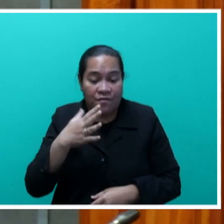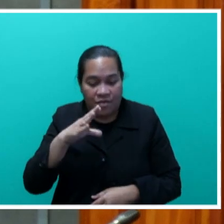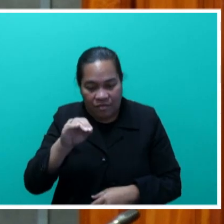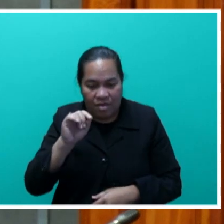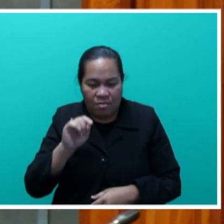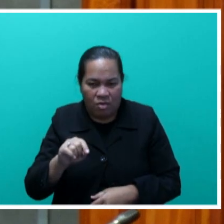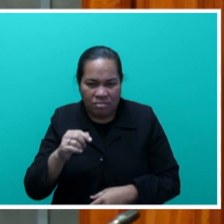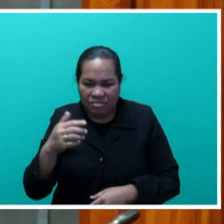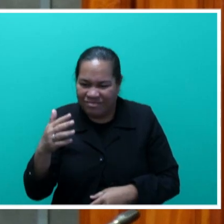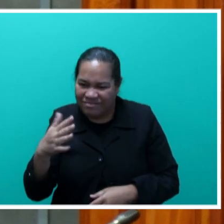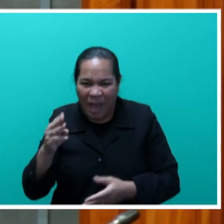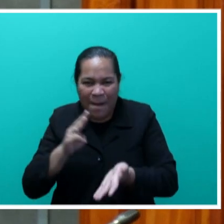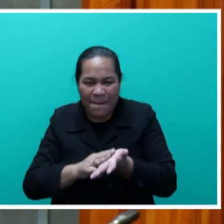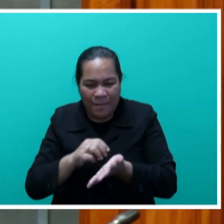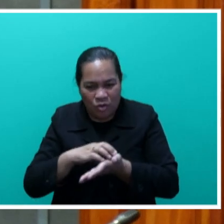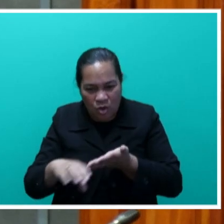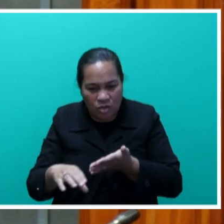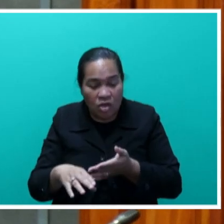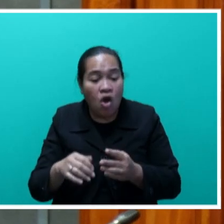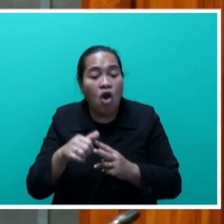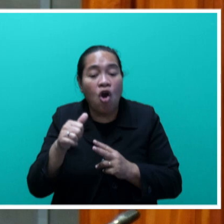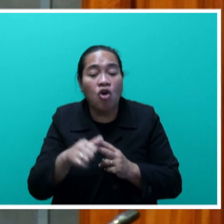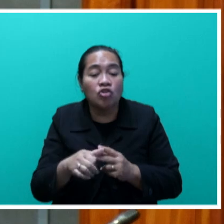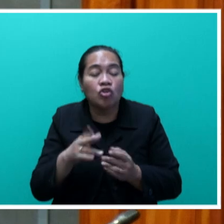find 9,940 continuing students and